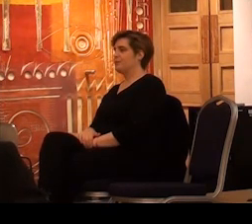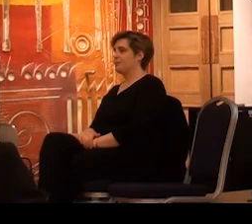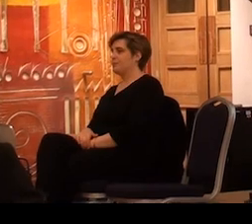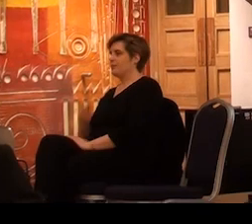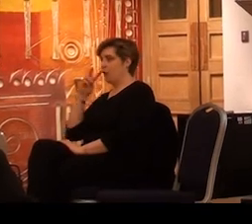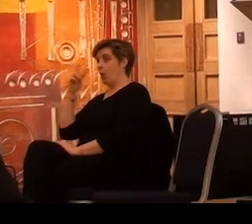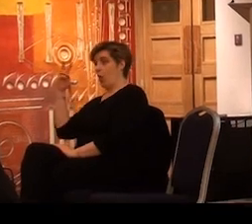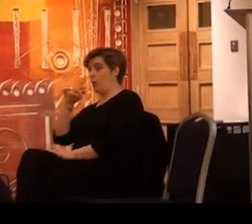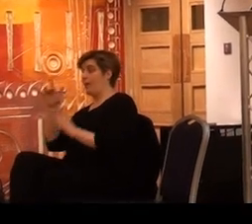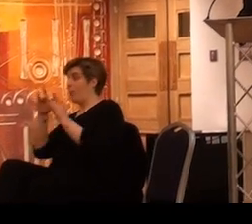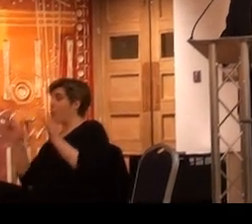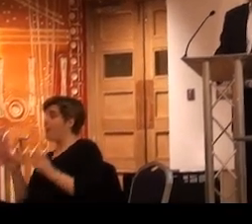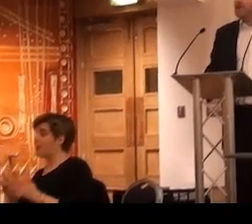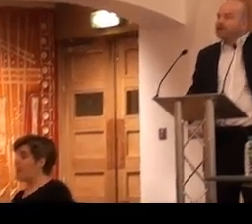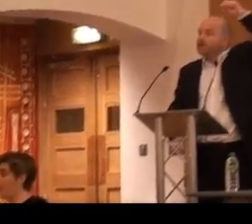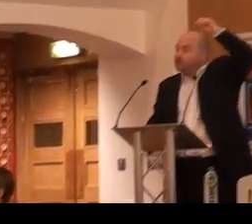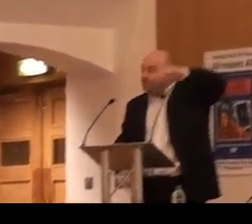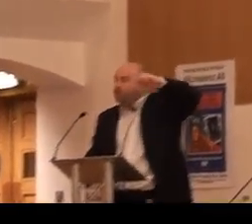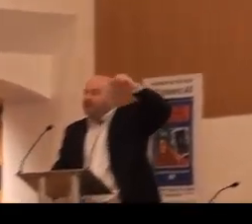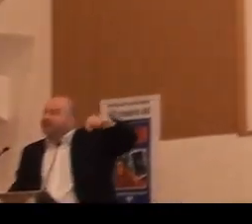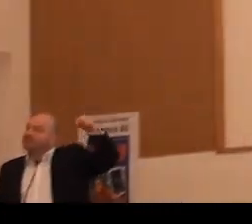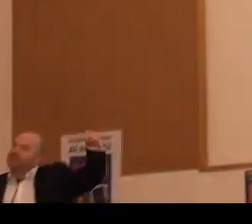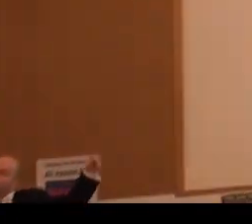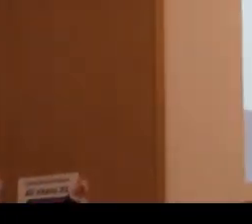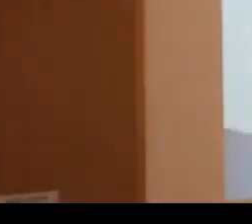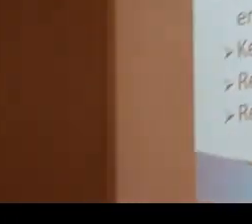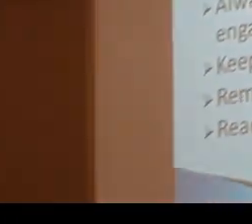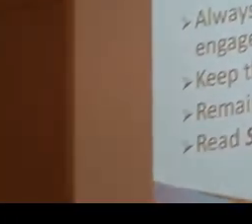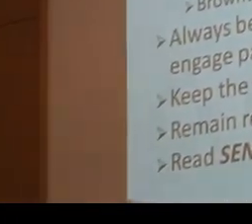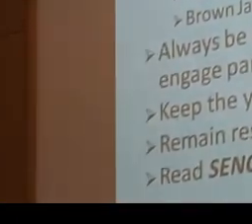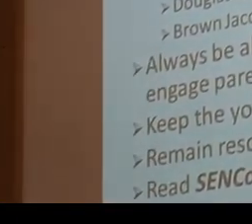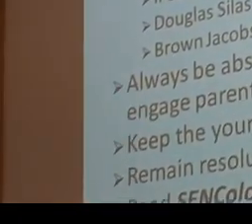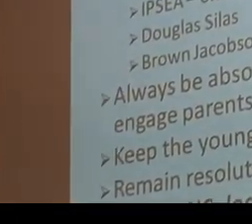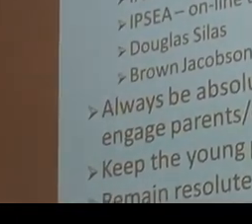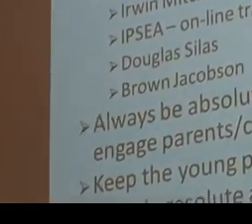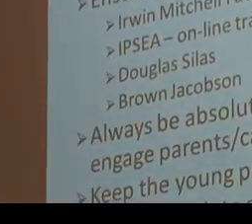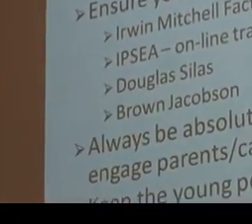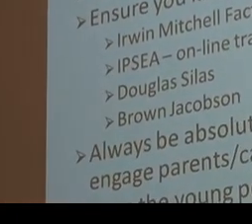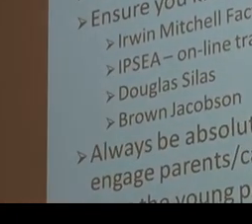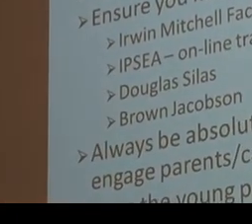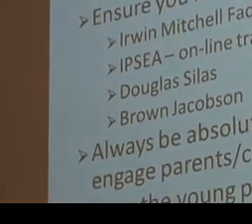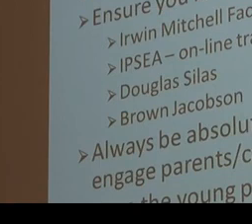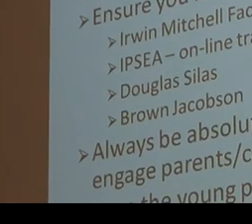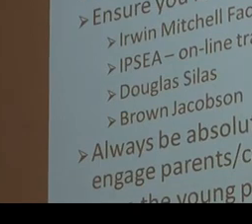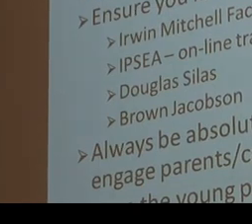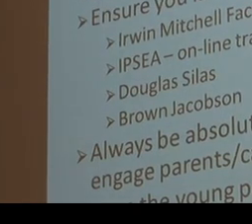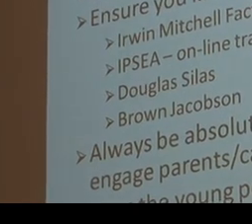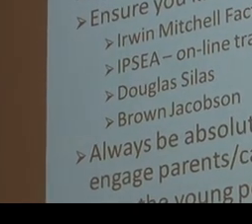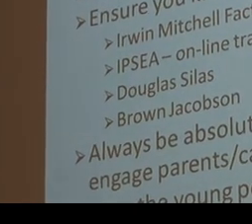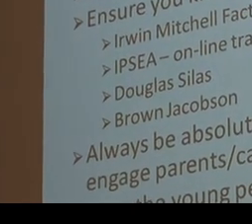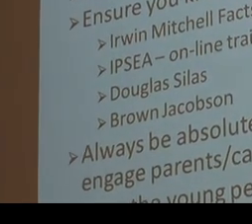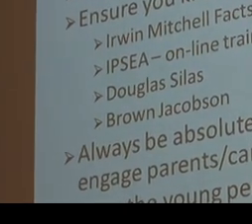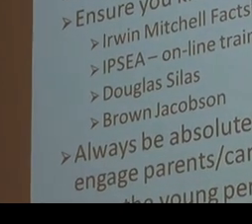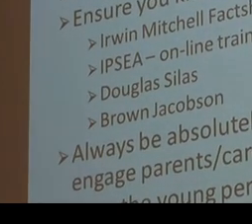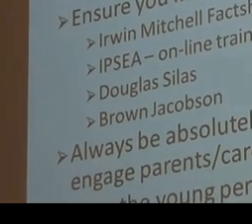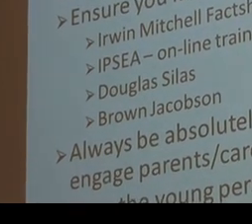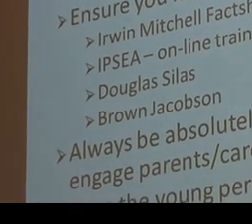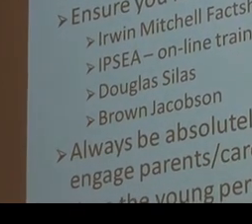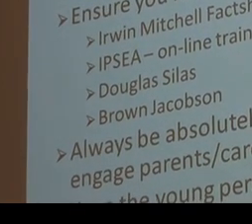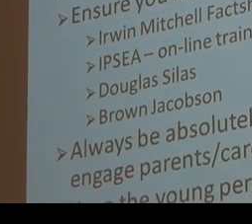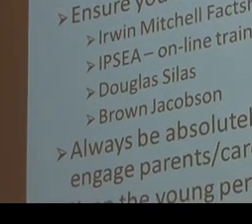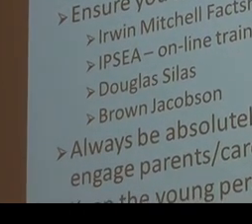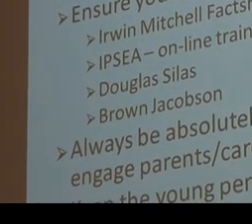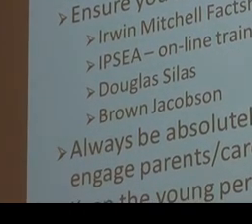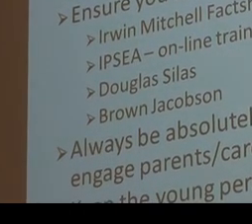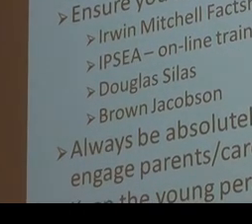training for the new Children's and Families Act, where you can do that yourself and it's an accredited qualification. Really, really powerful.